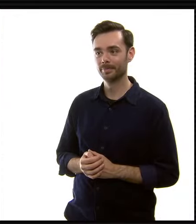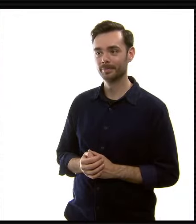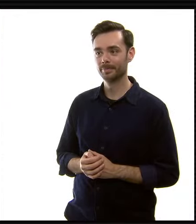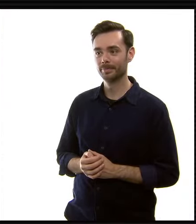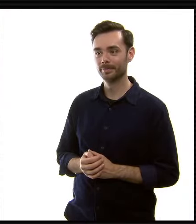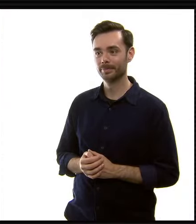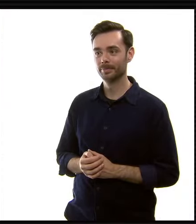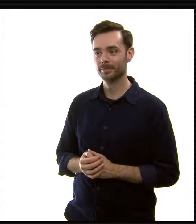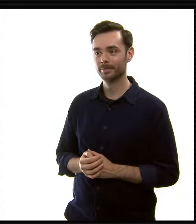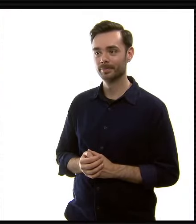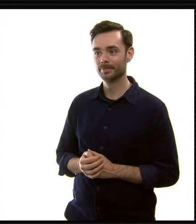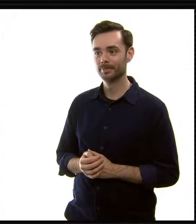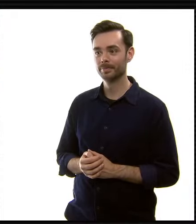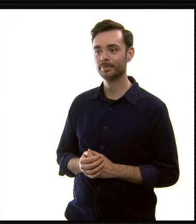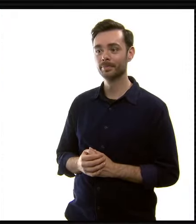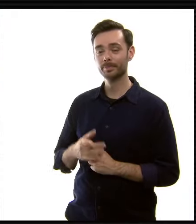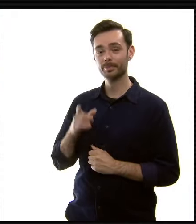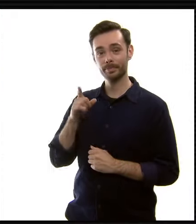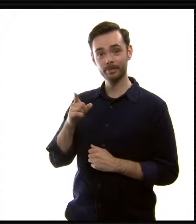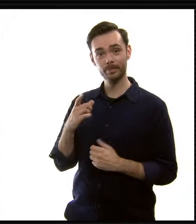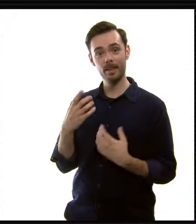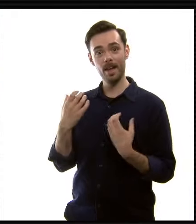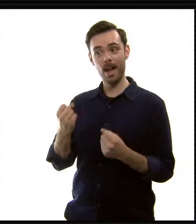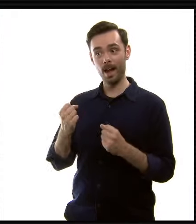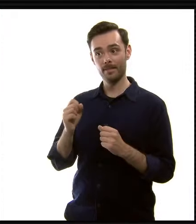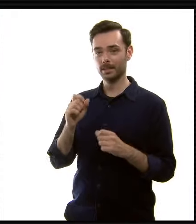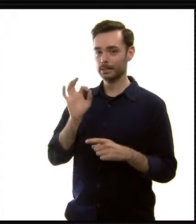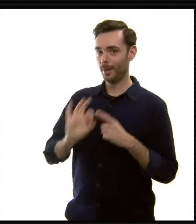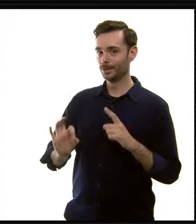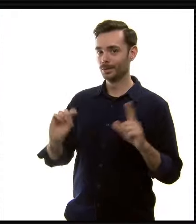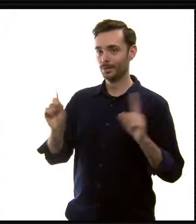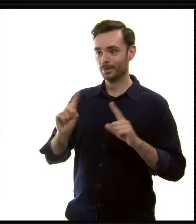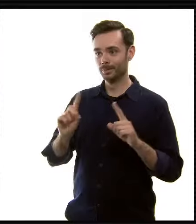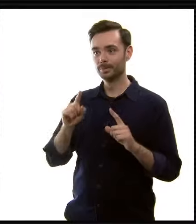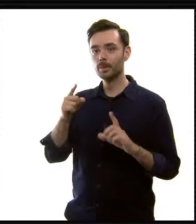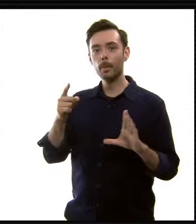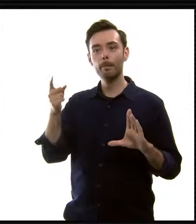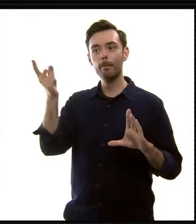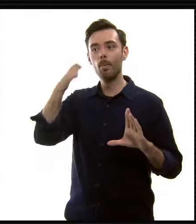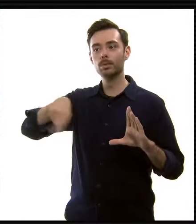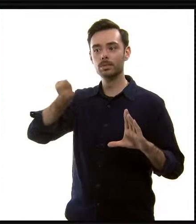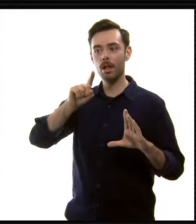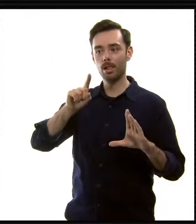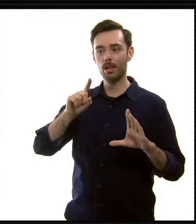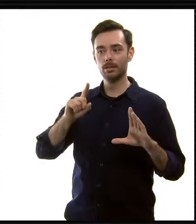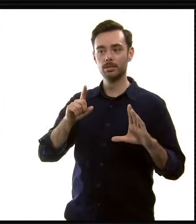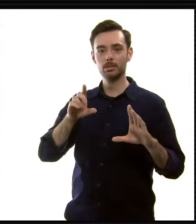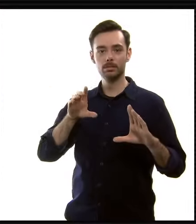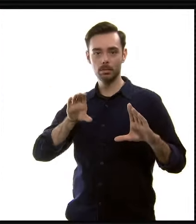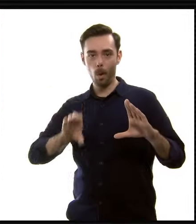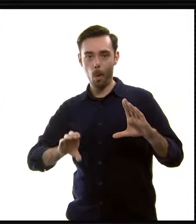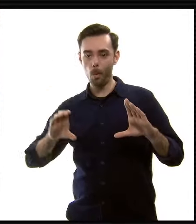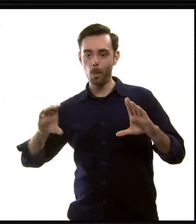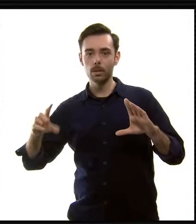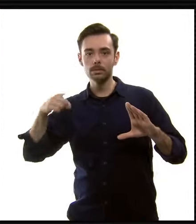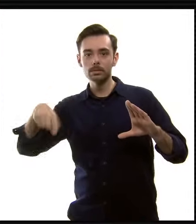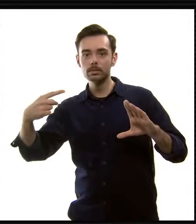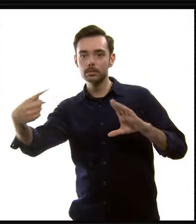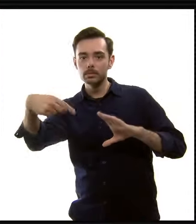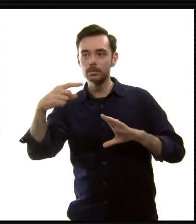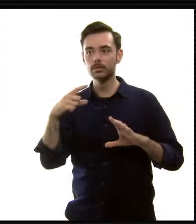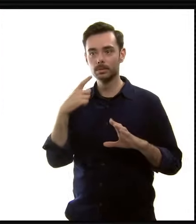ring portal chunks that we've got. So there's 3 of these chunks that we have throughout the model, and they pop out like